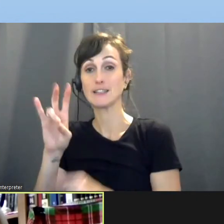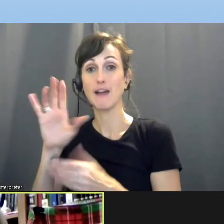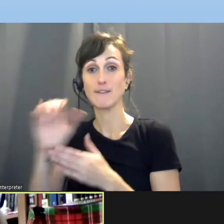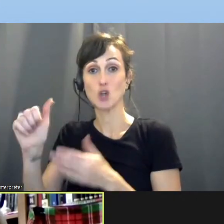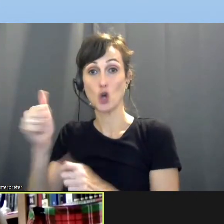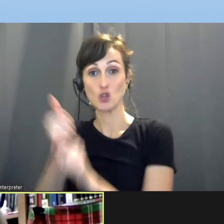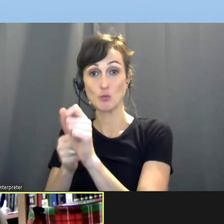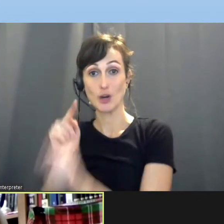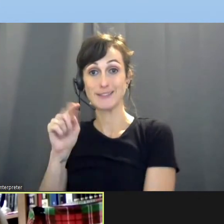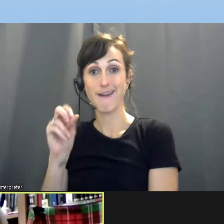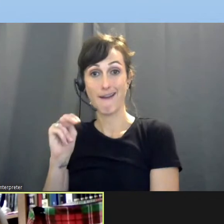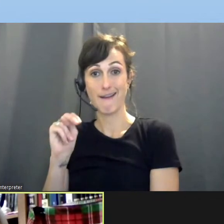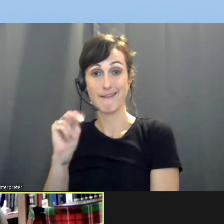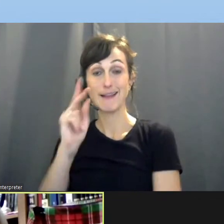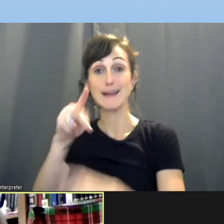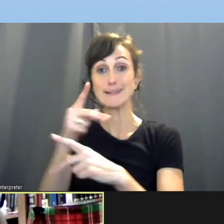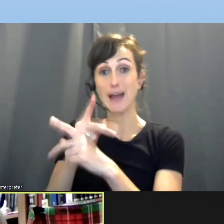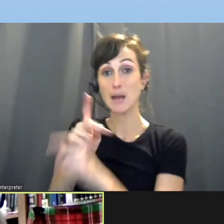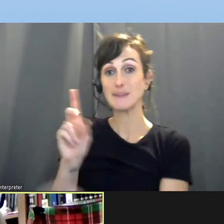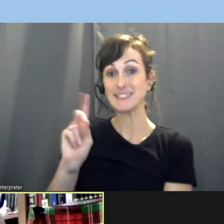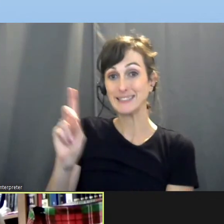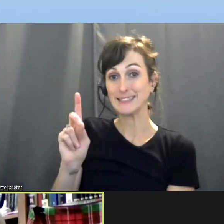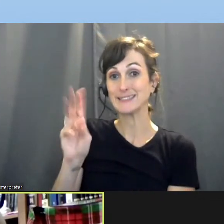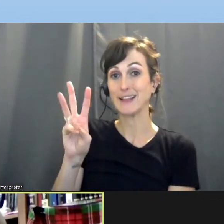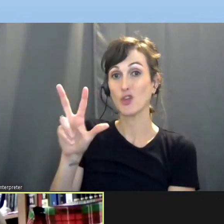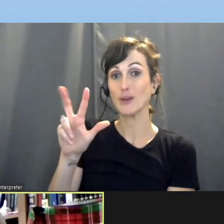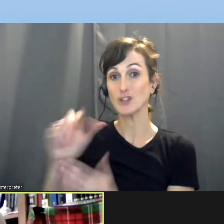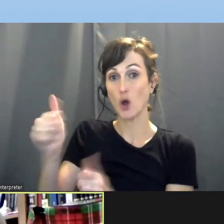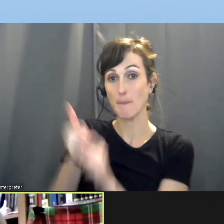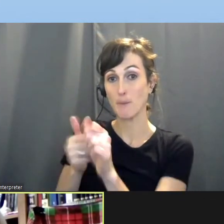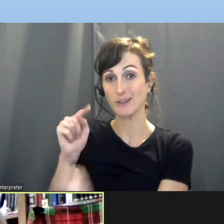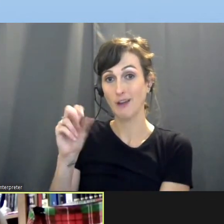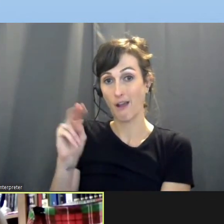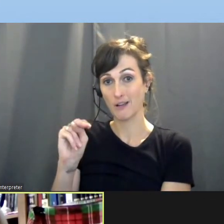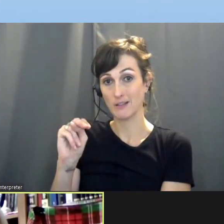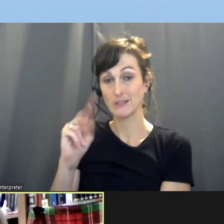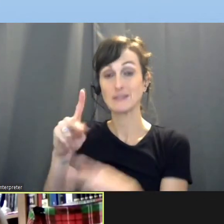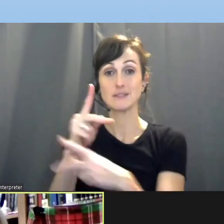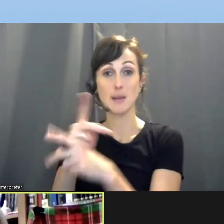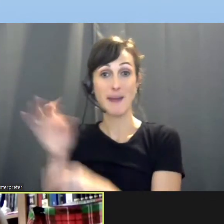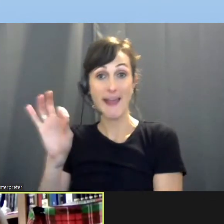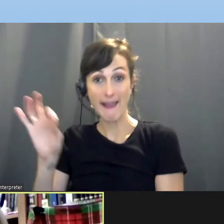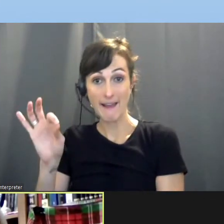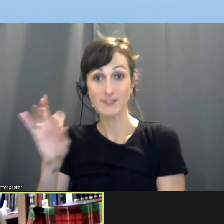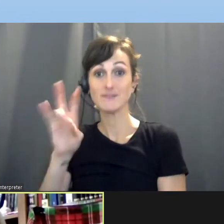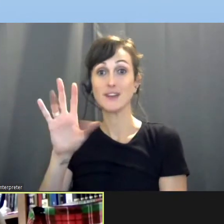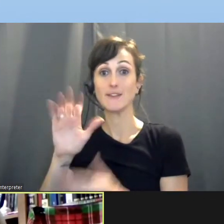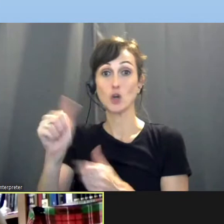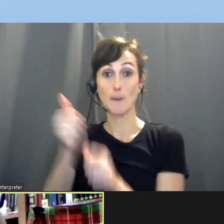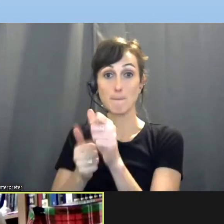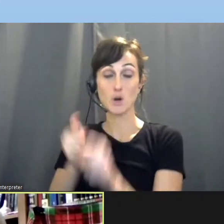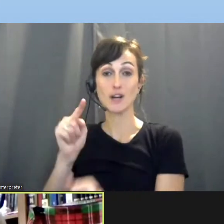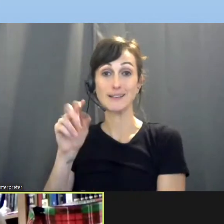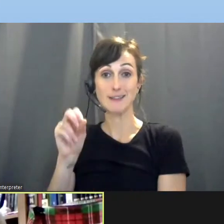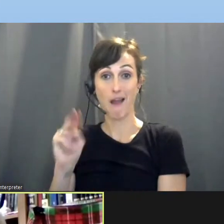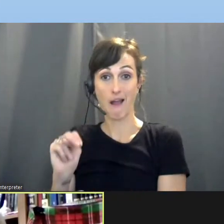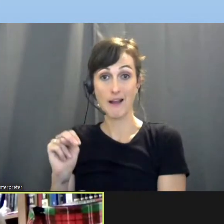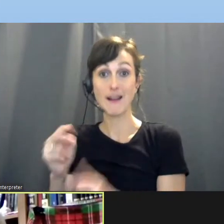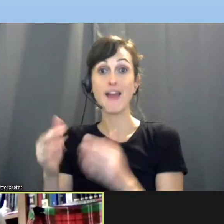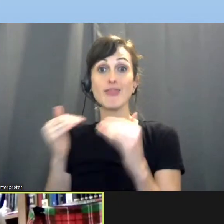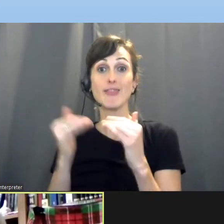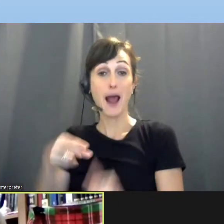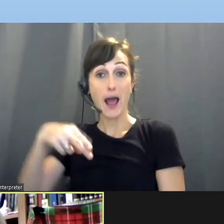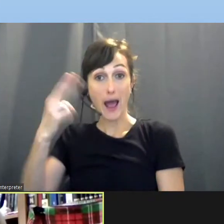at $63 per ton, type F at $75 per ton, and then high performance asphalt cold mix at